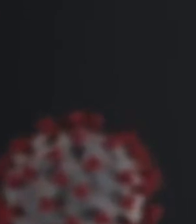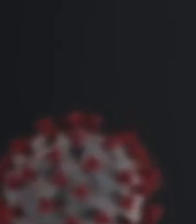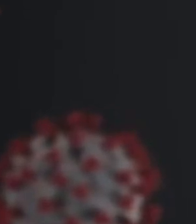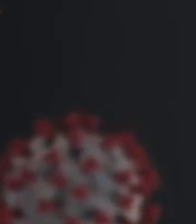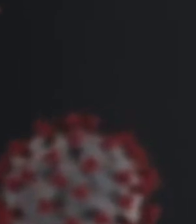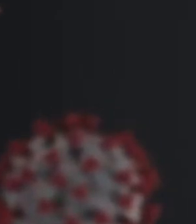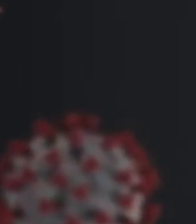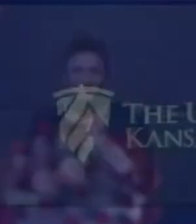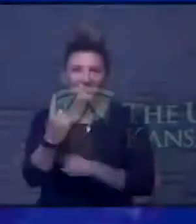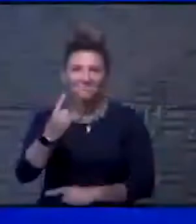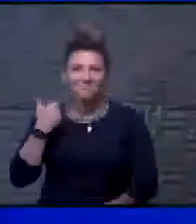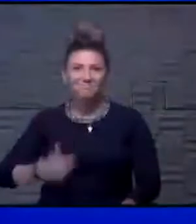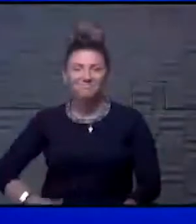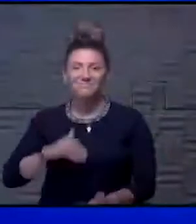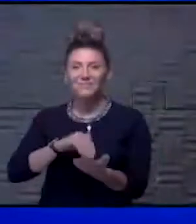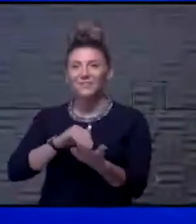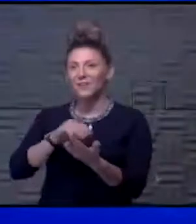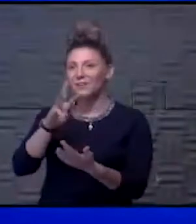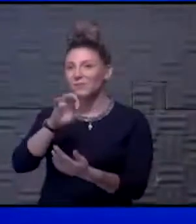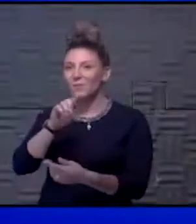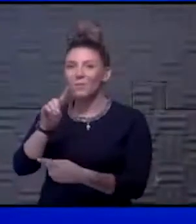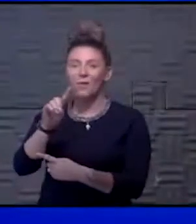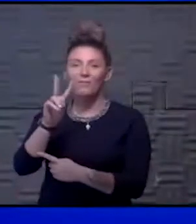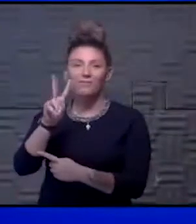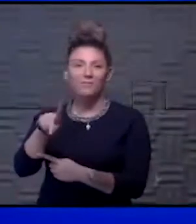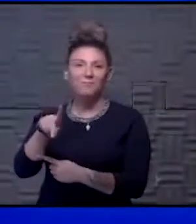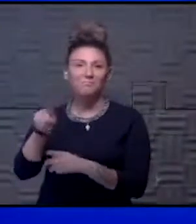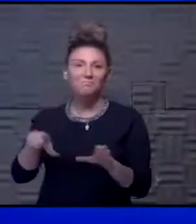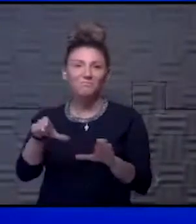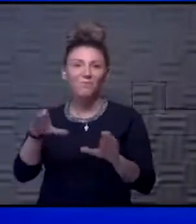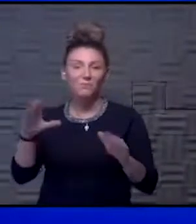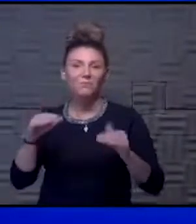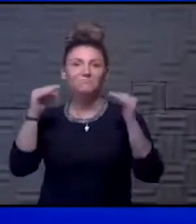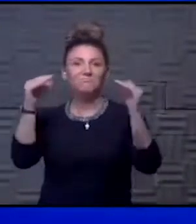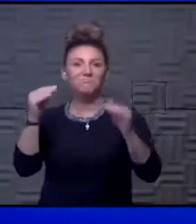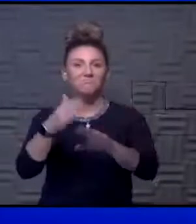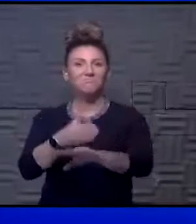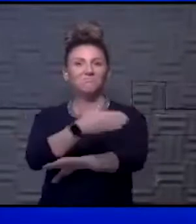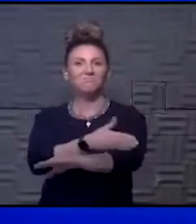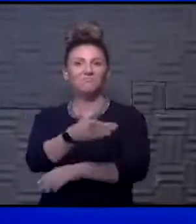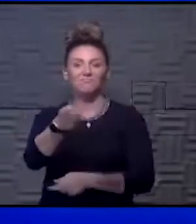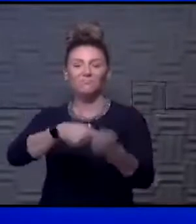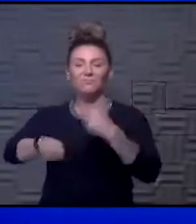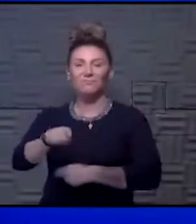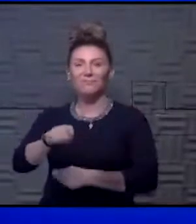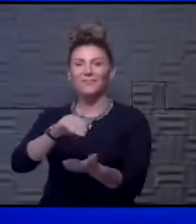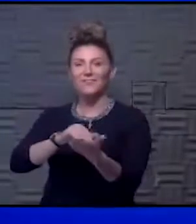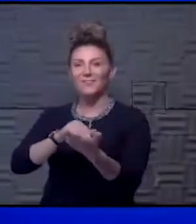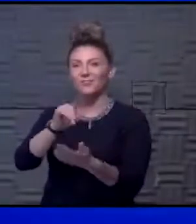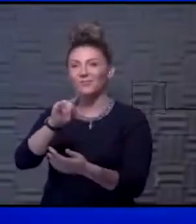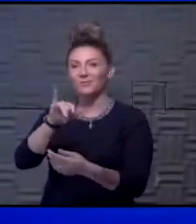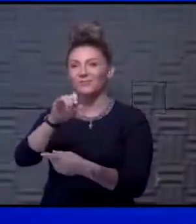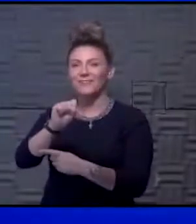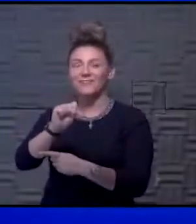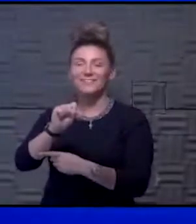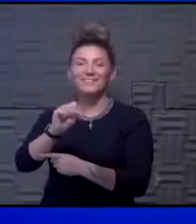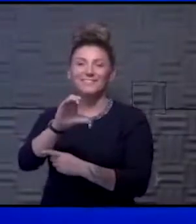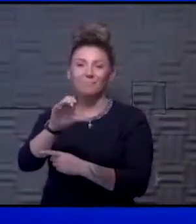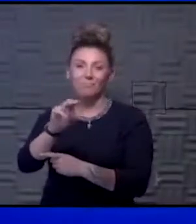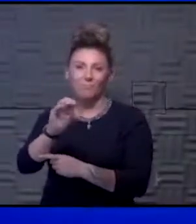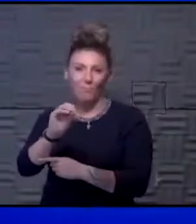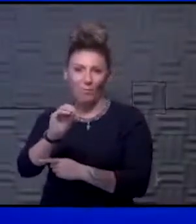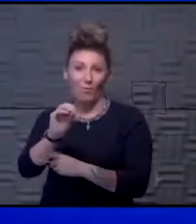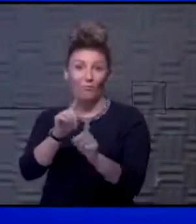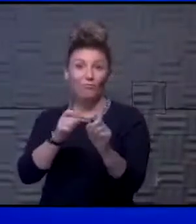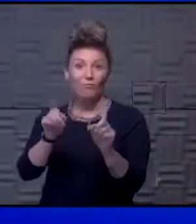Good morning, everyone. I'm Dr. David Wild, Vice President of Performance Improvement, in again this morning for Dr. Steve Stites, our Chief Medical Officer. We're coming to you from